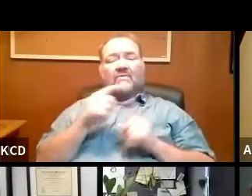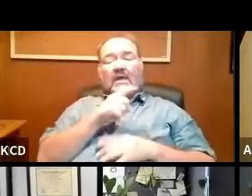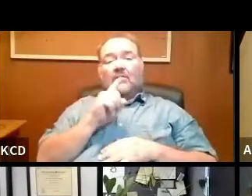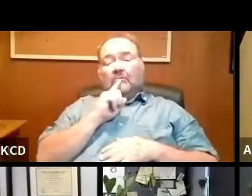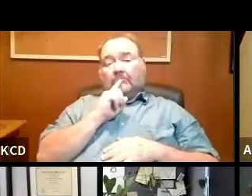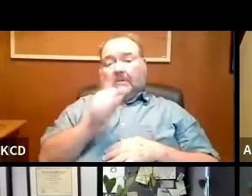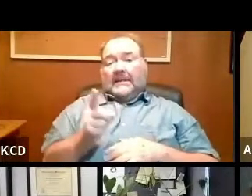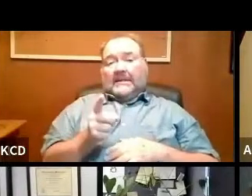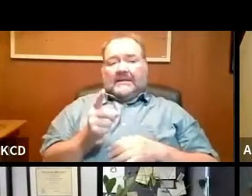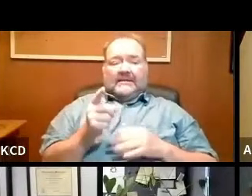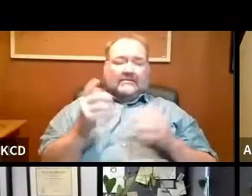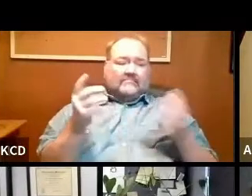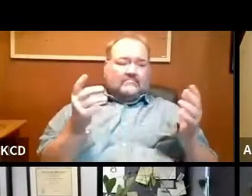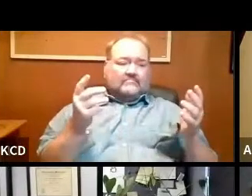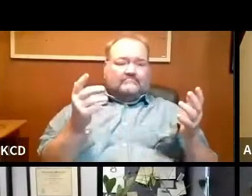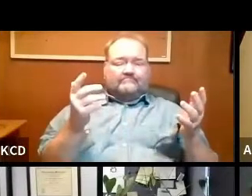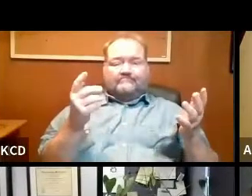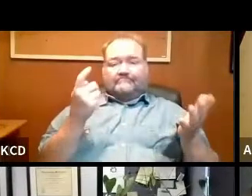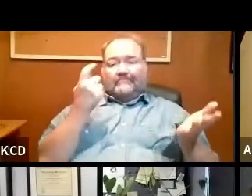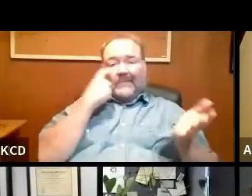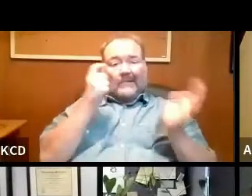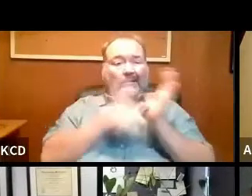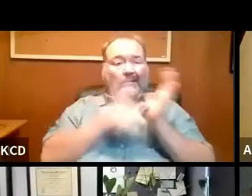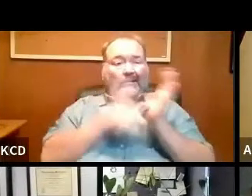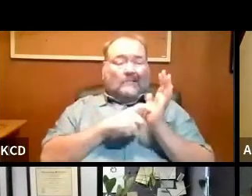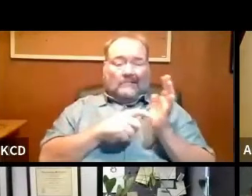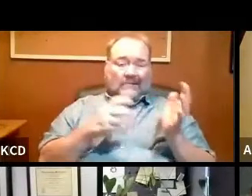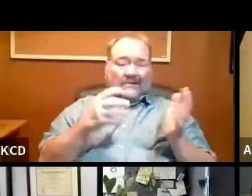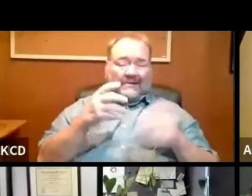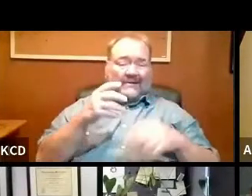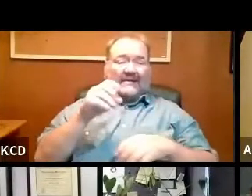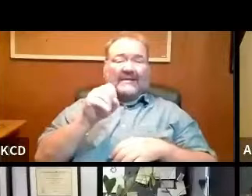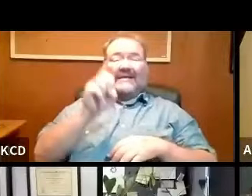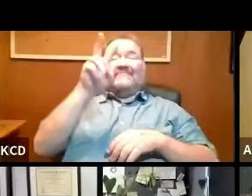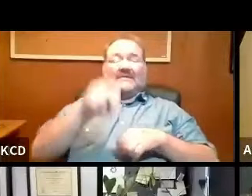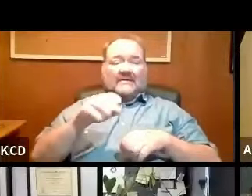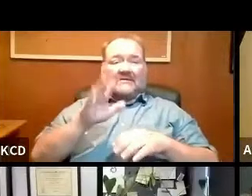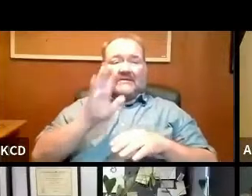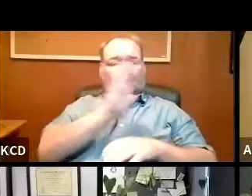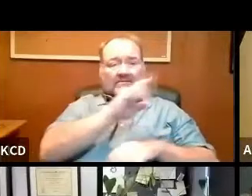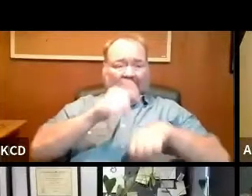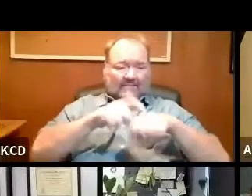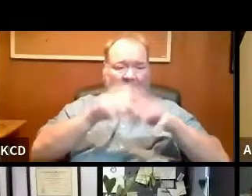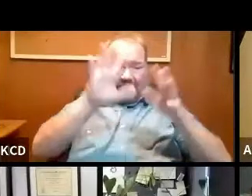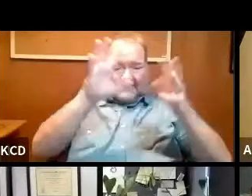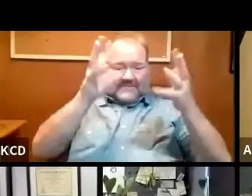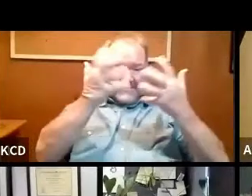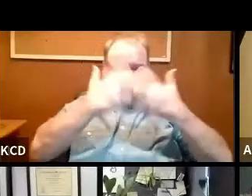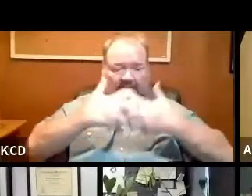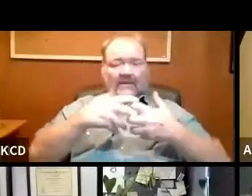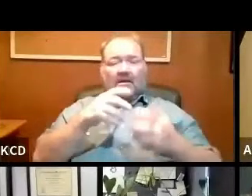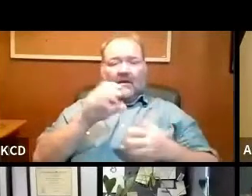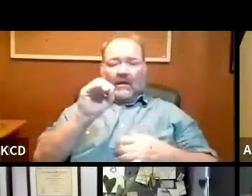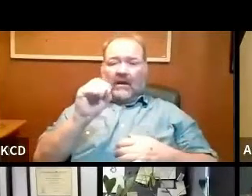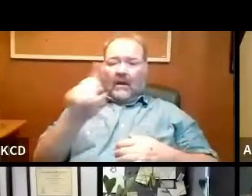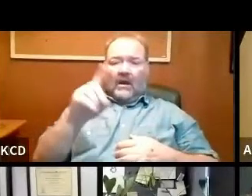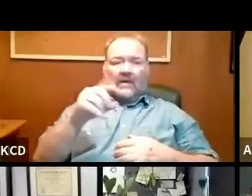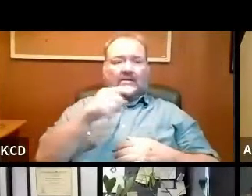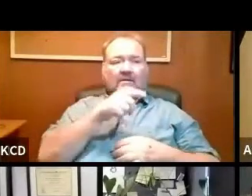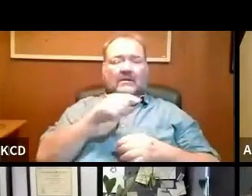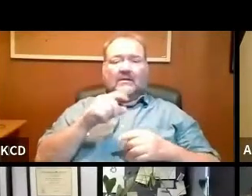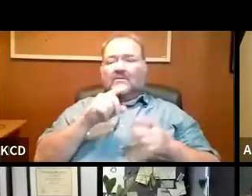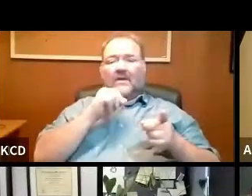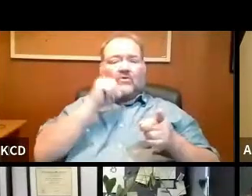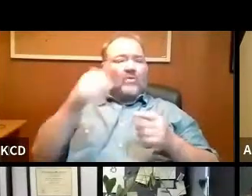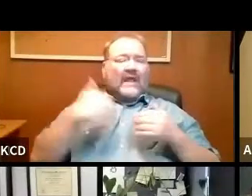really, notably, and it's even the timing is odd, that they were kind of working on this in a similar way. They don't